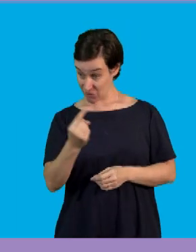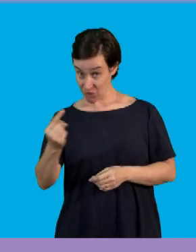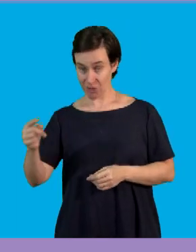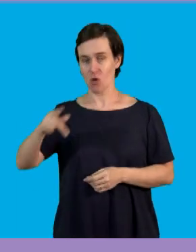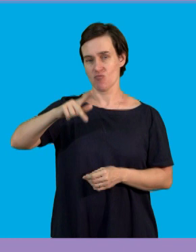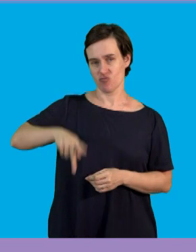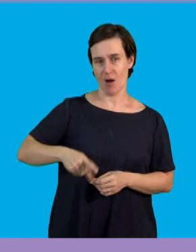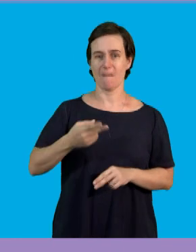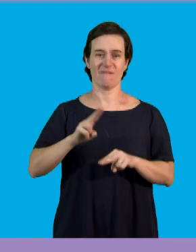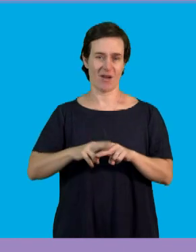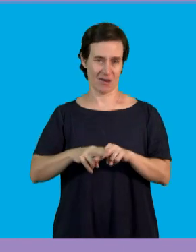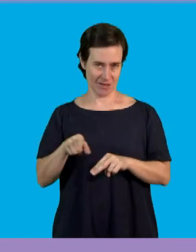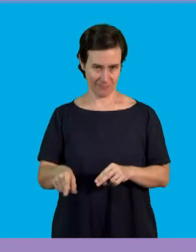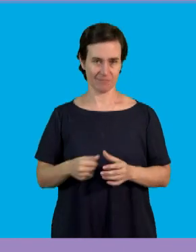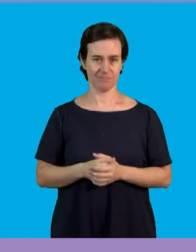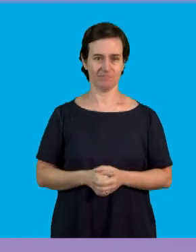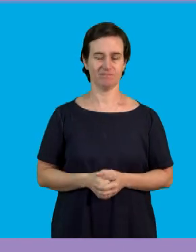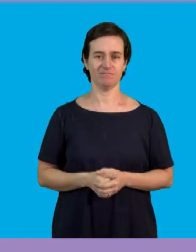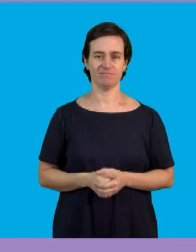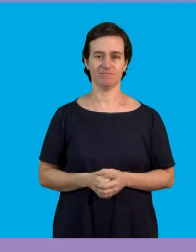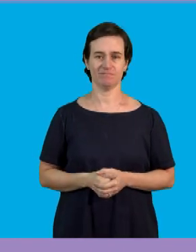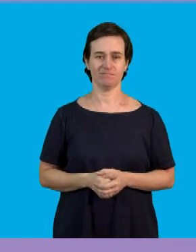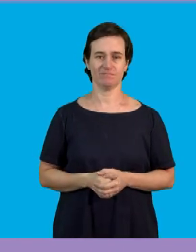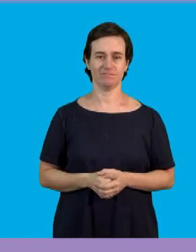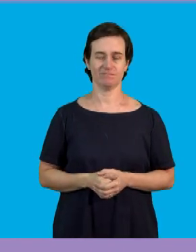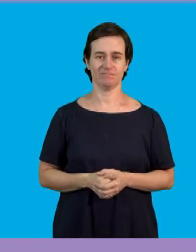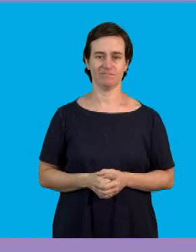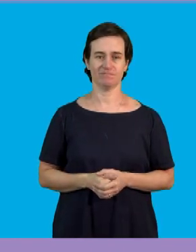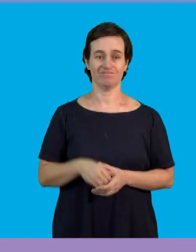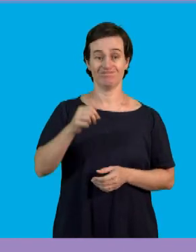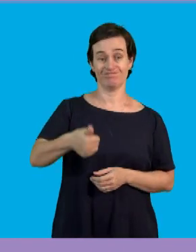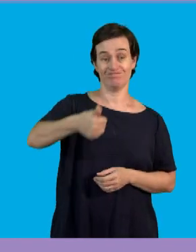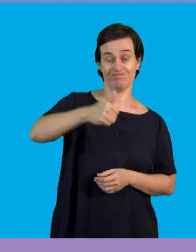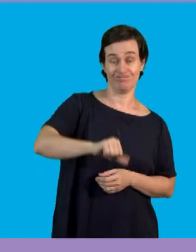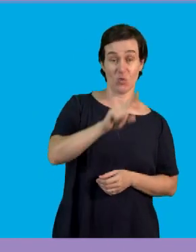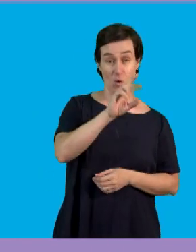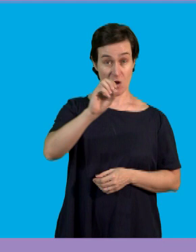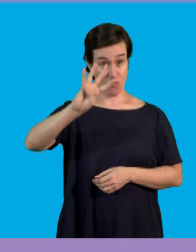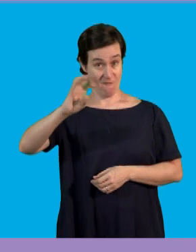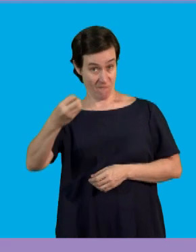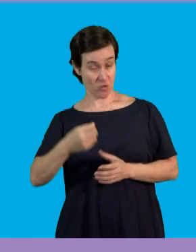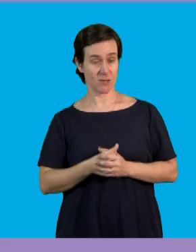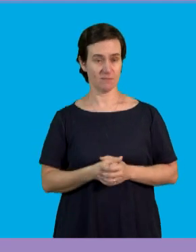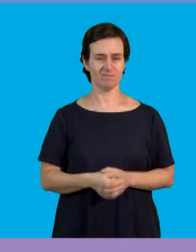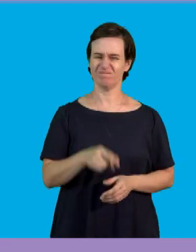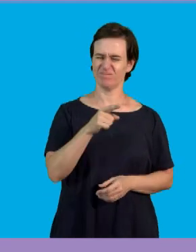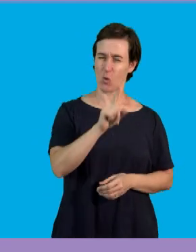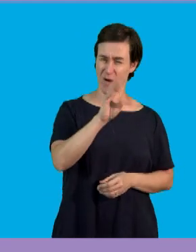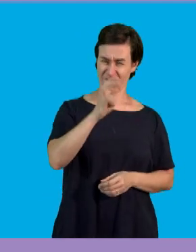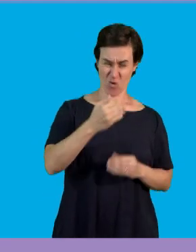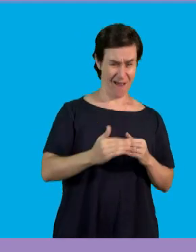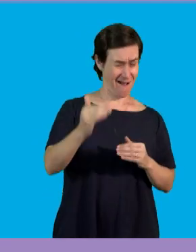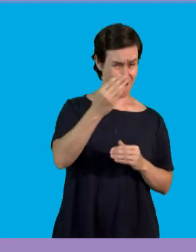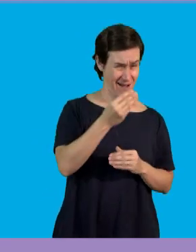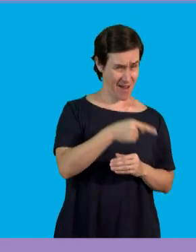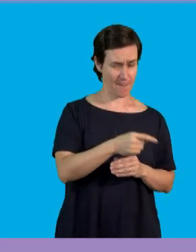prime factors of 60. Let's move on to 140. And if we break that down,